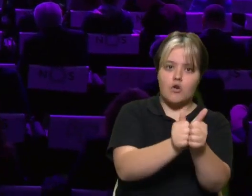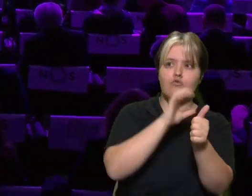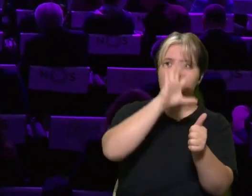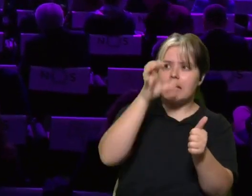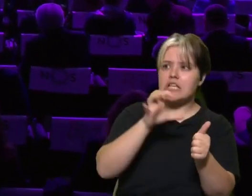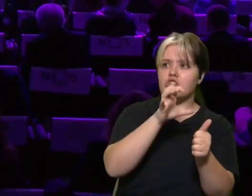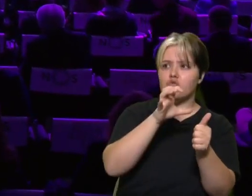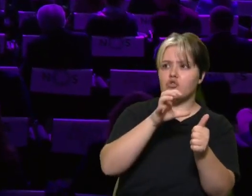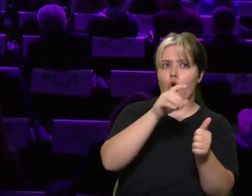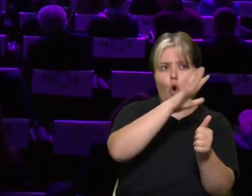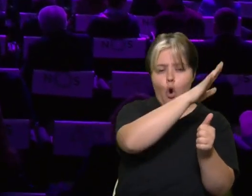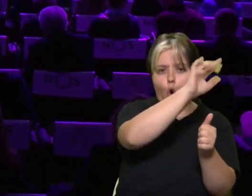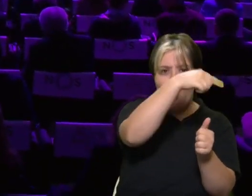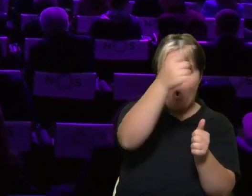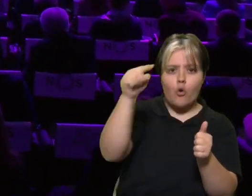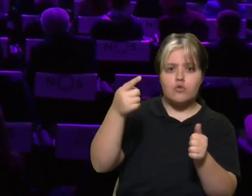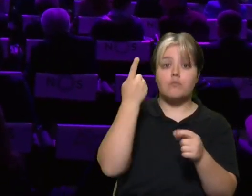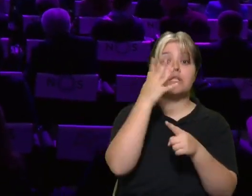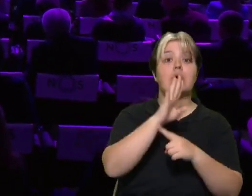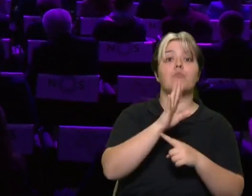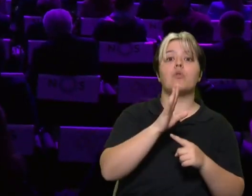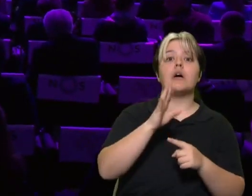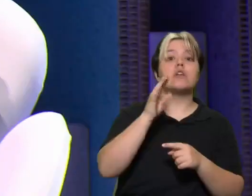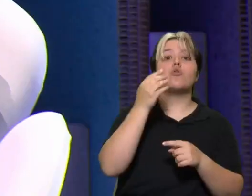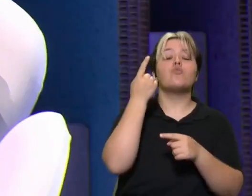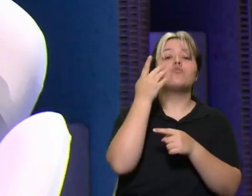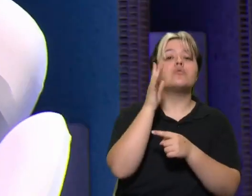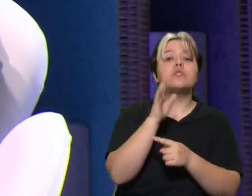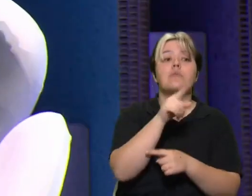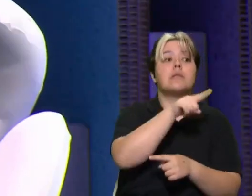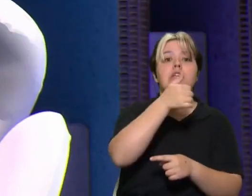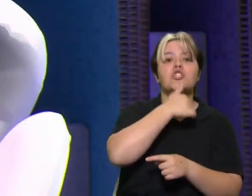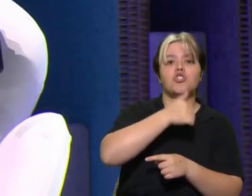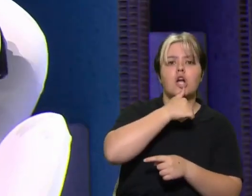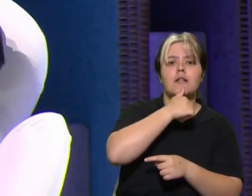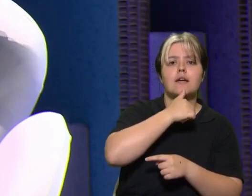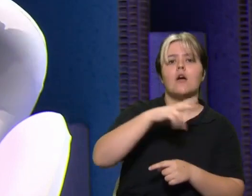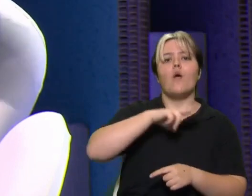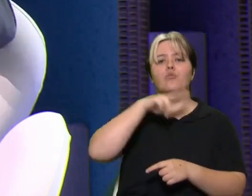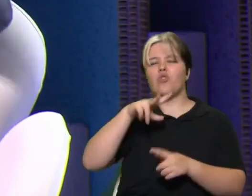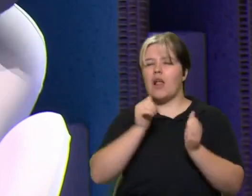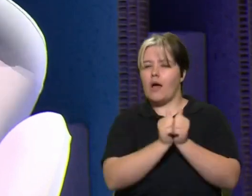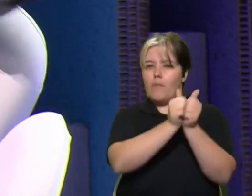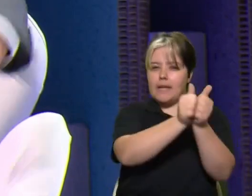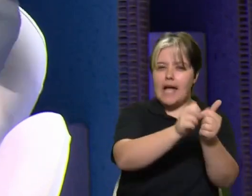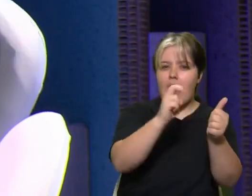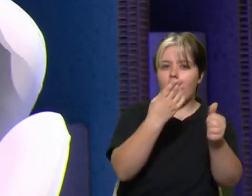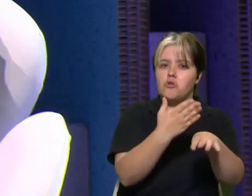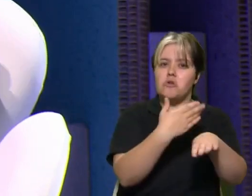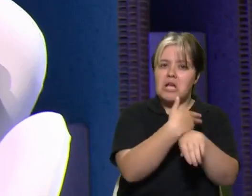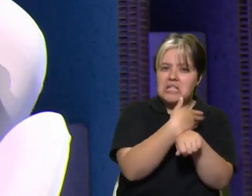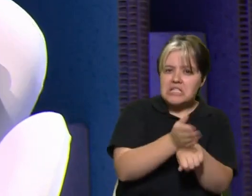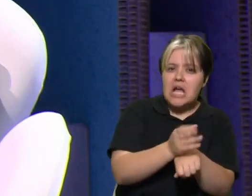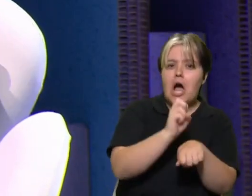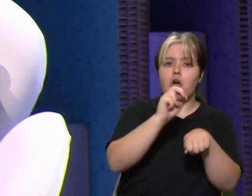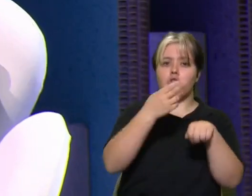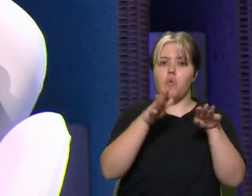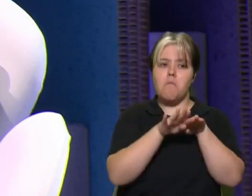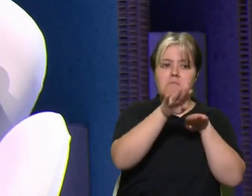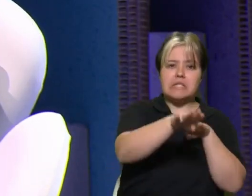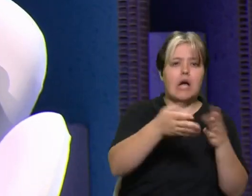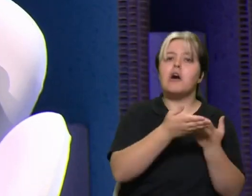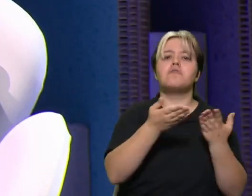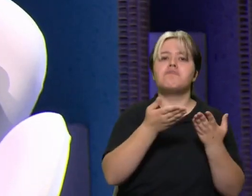Do we have to follow the other countries? So we have the example of Estonia. Is Portugal lagging